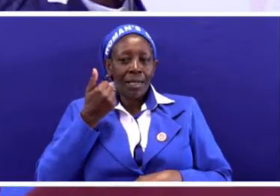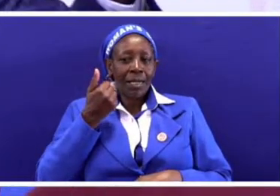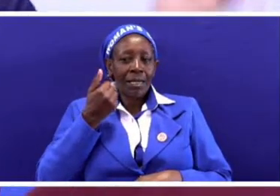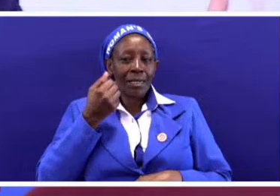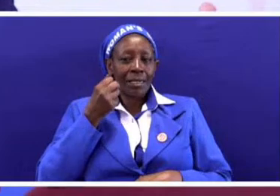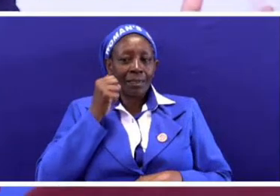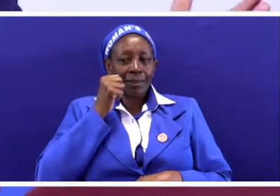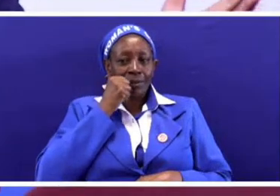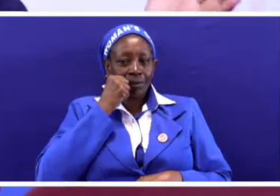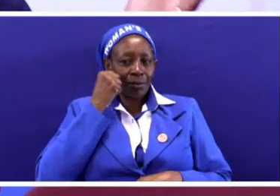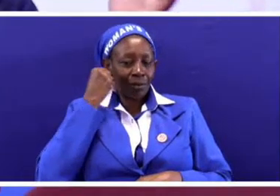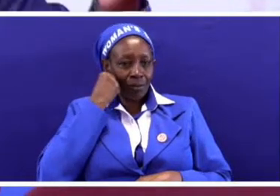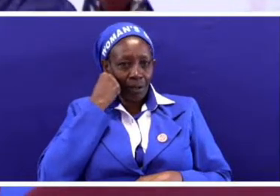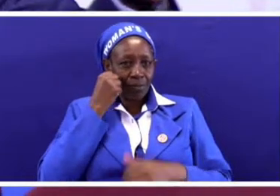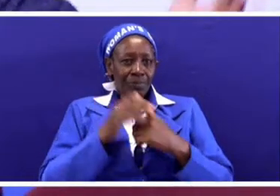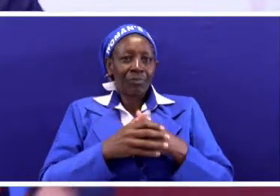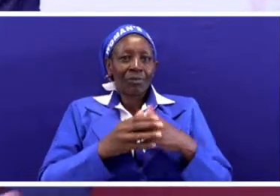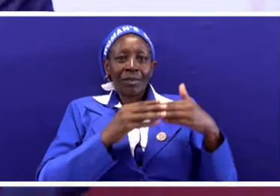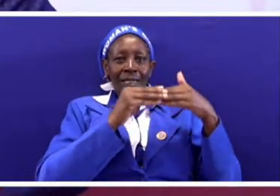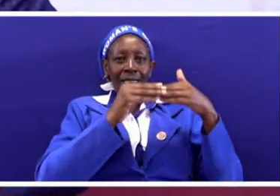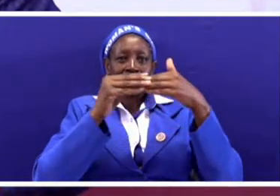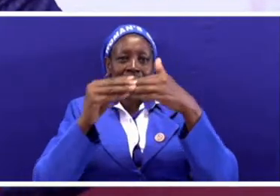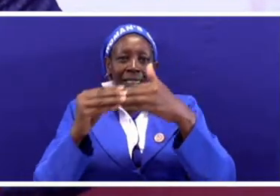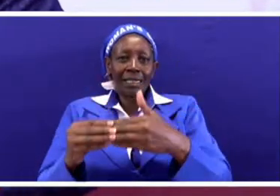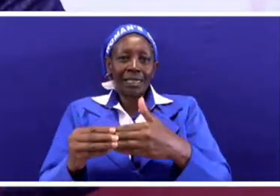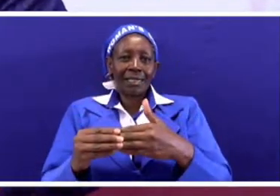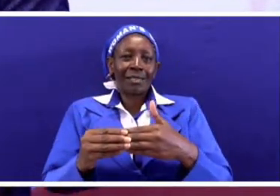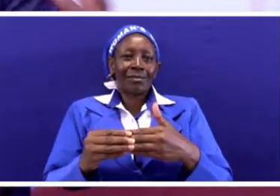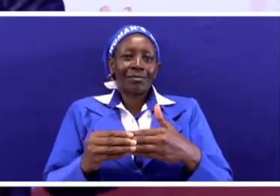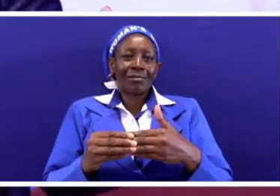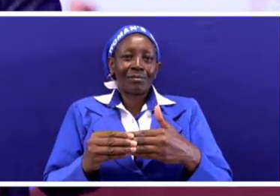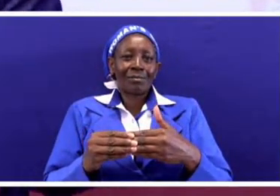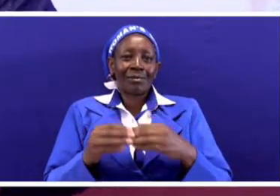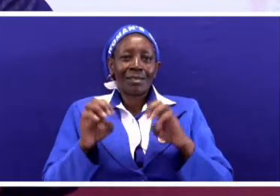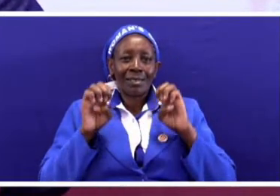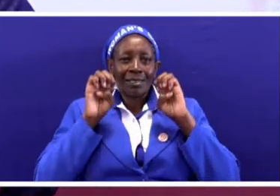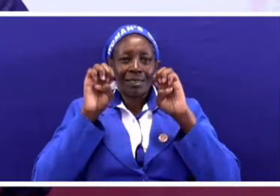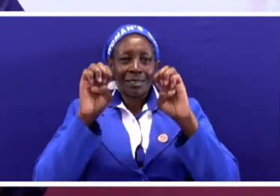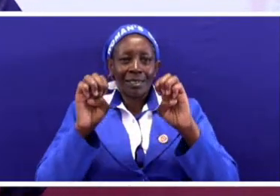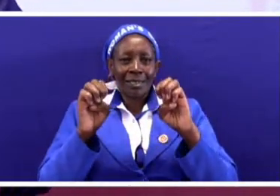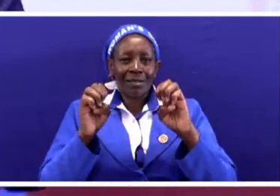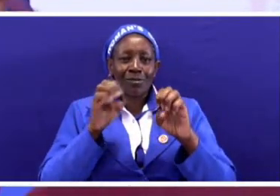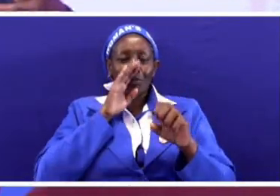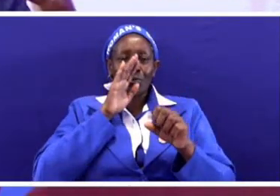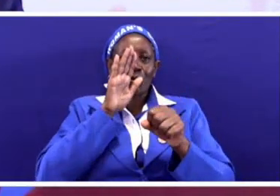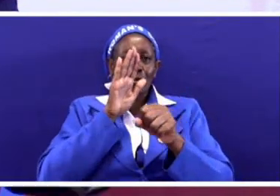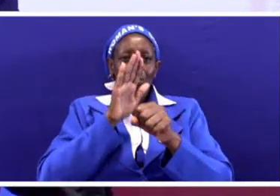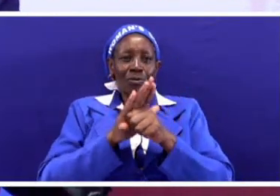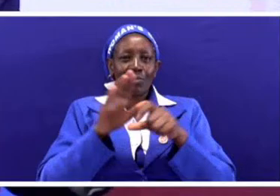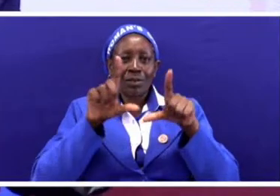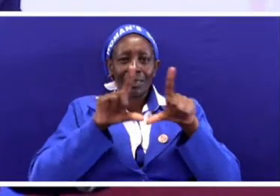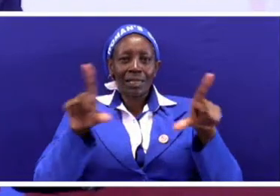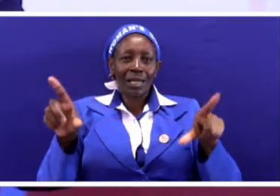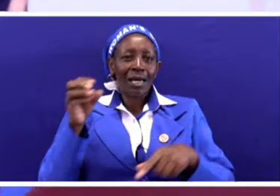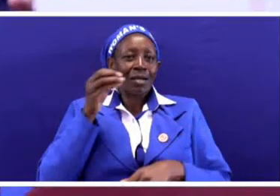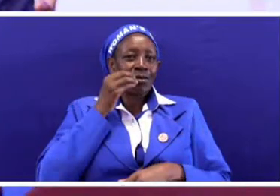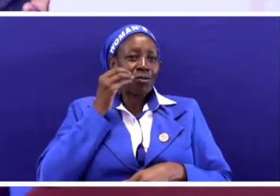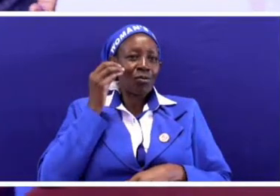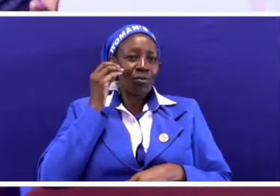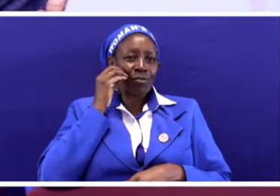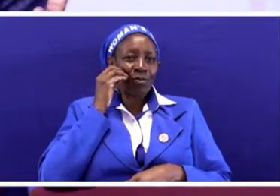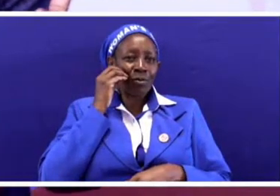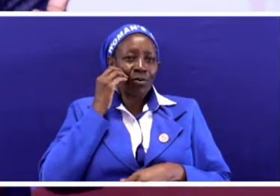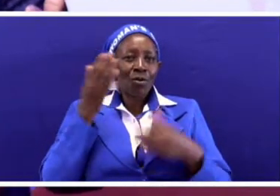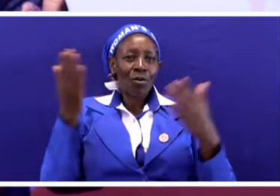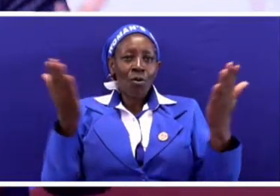will lead us to our eternal promised land, our eternal promised home, where there will be